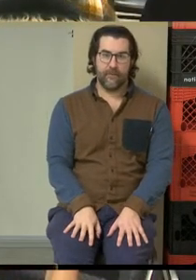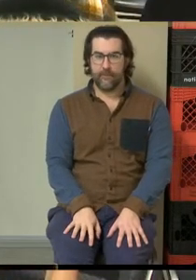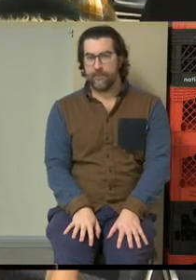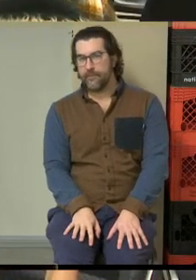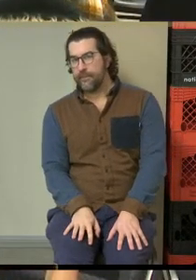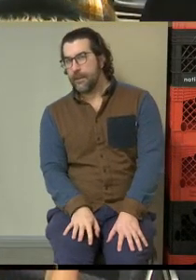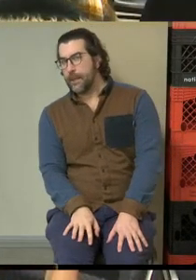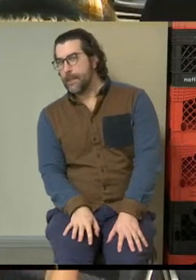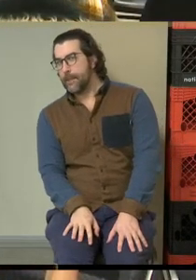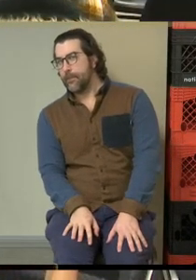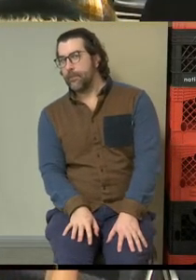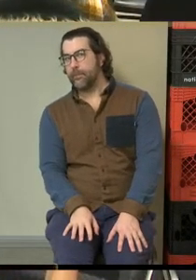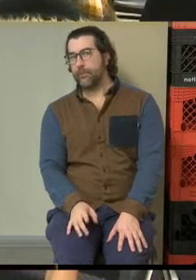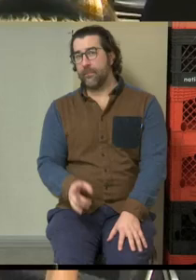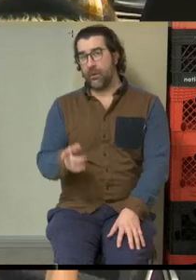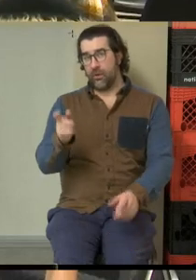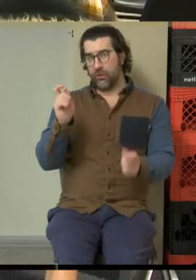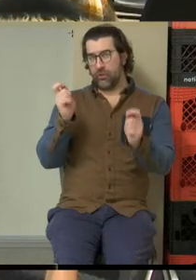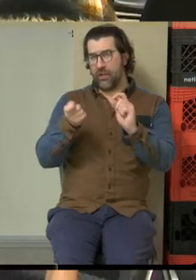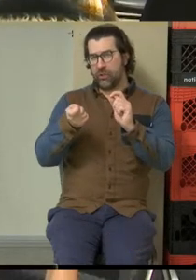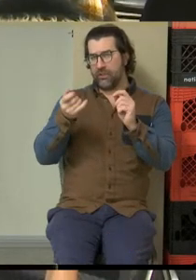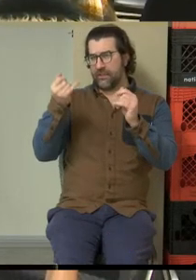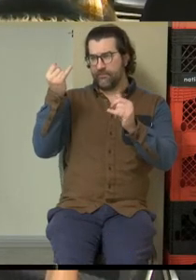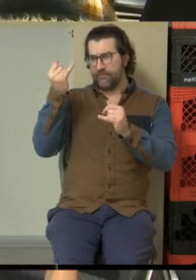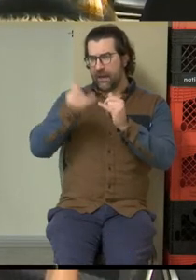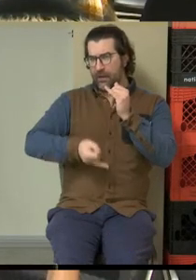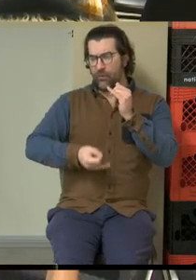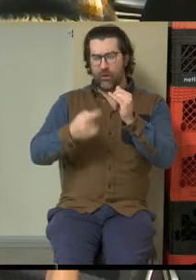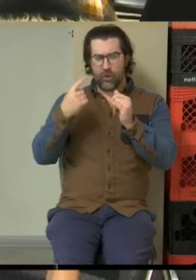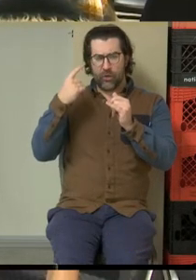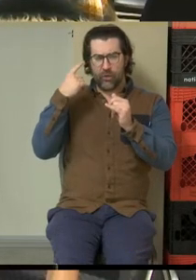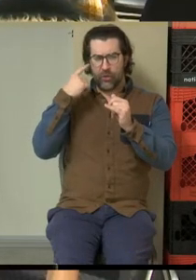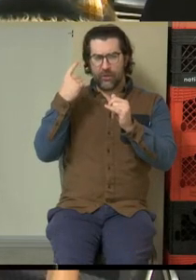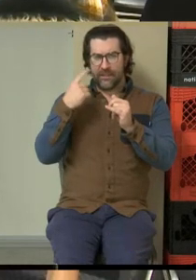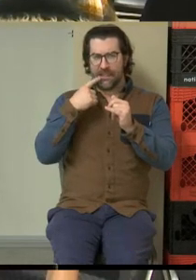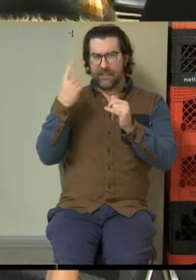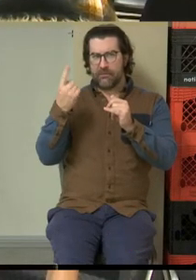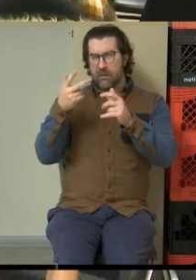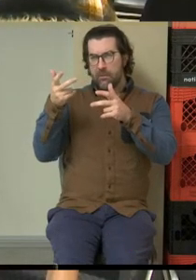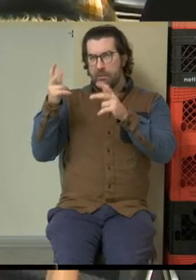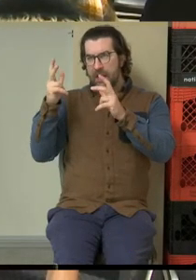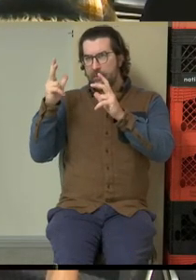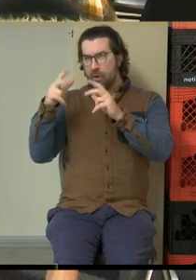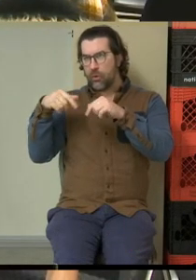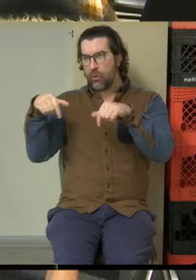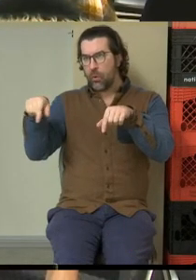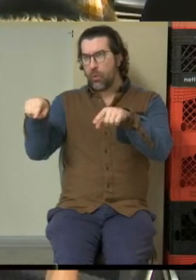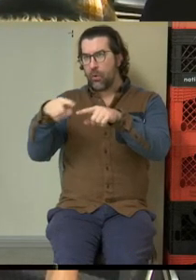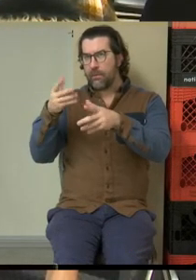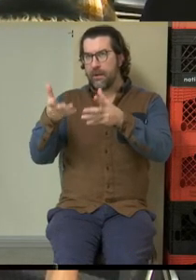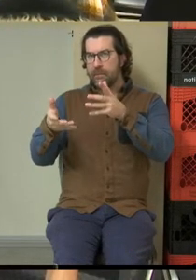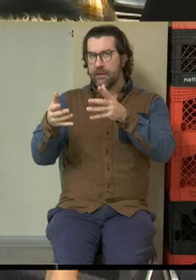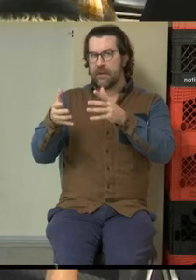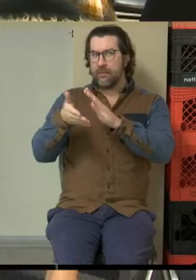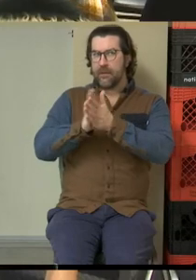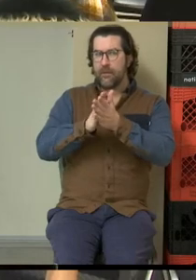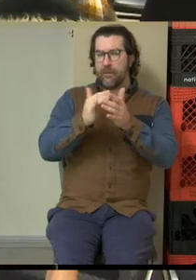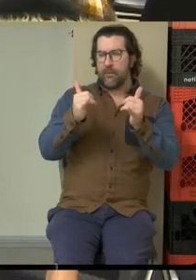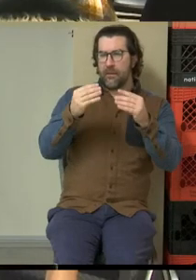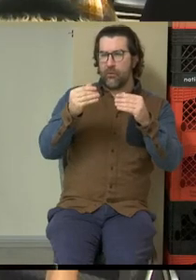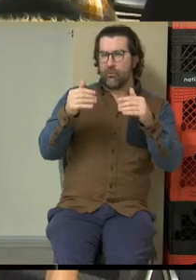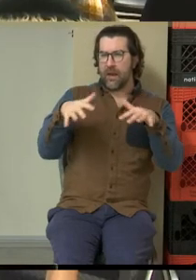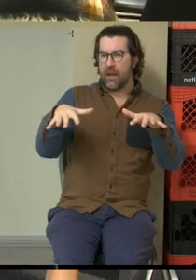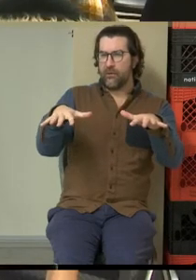Are these changes final? Because I heard you say something about the basketball court would probably become a playground, and I was trying to follow